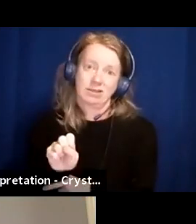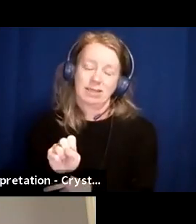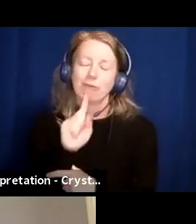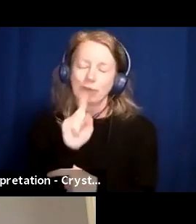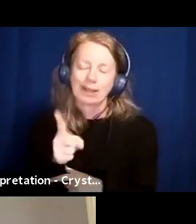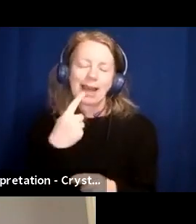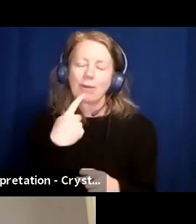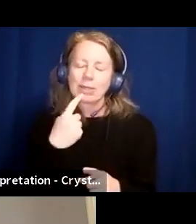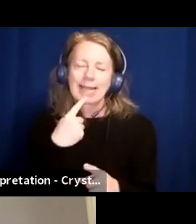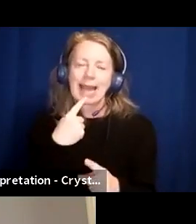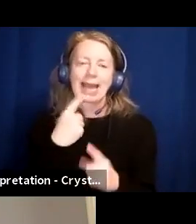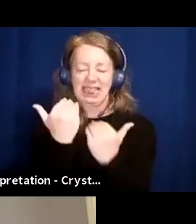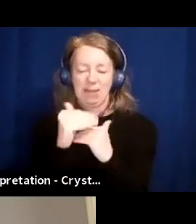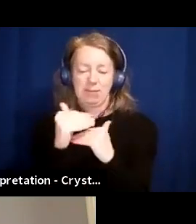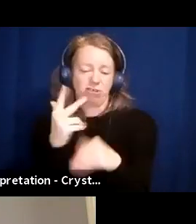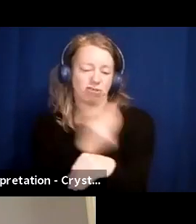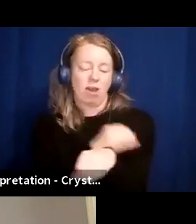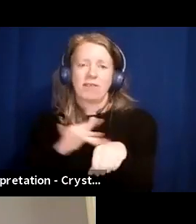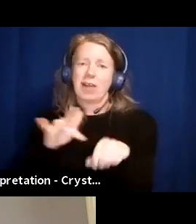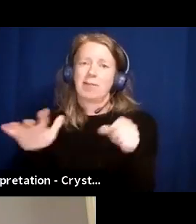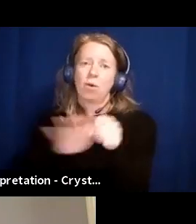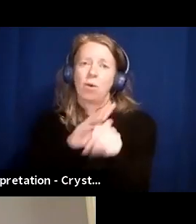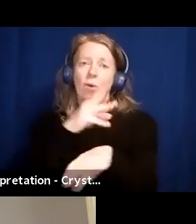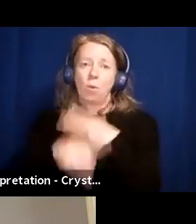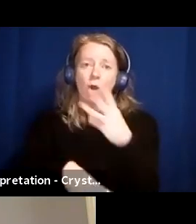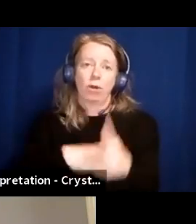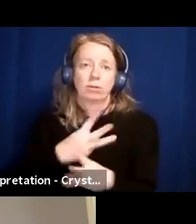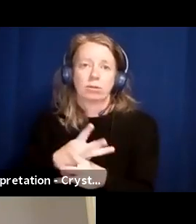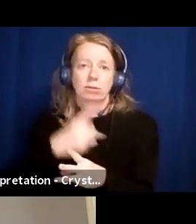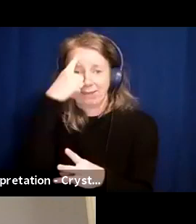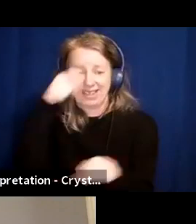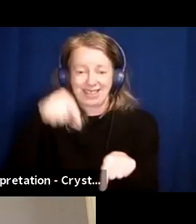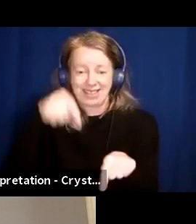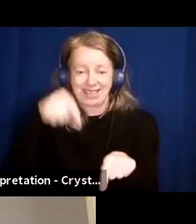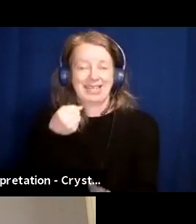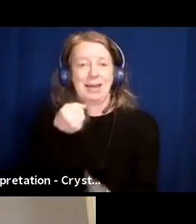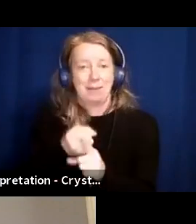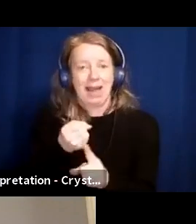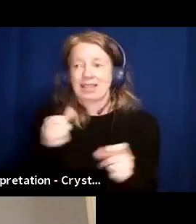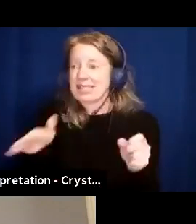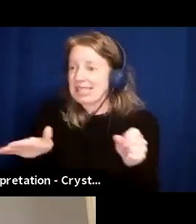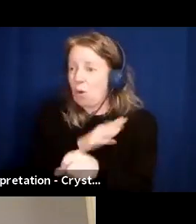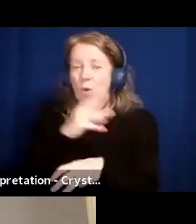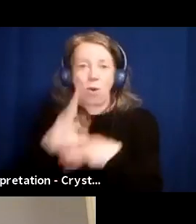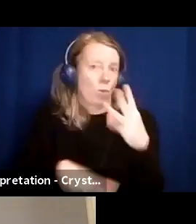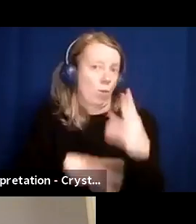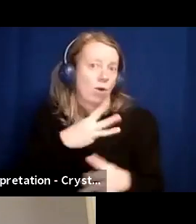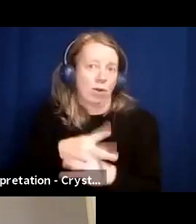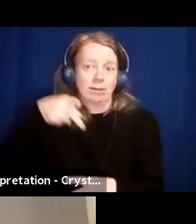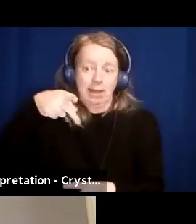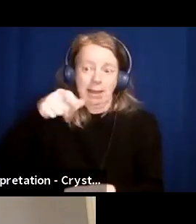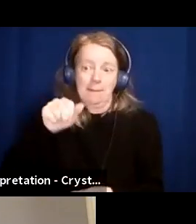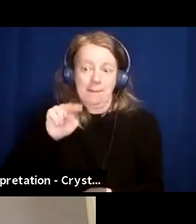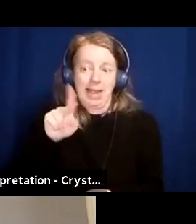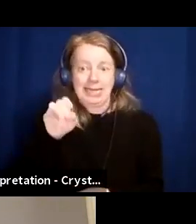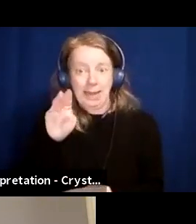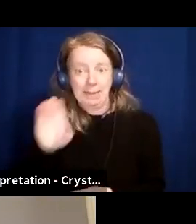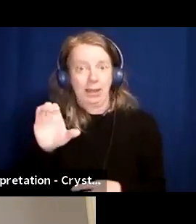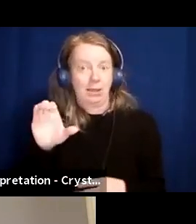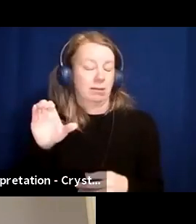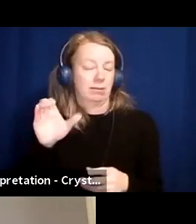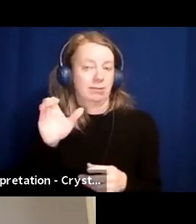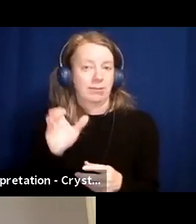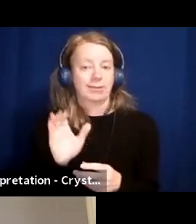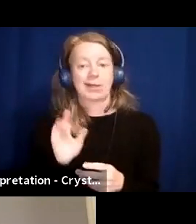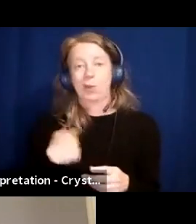world, because it is a pandemic. The hope is that, we'll get